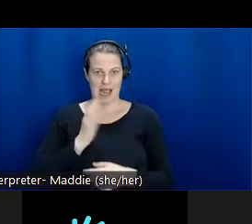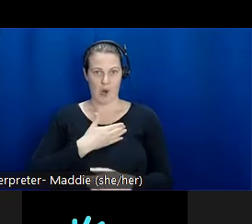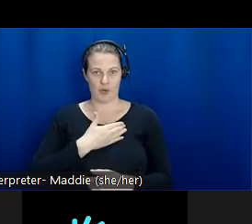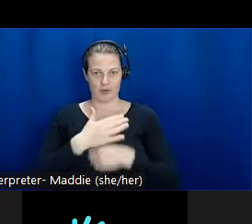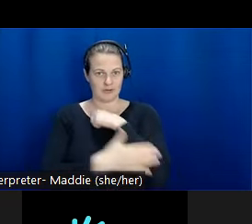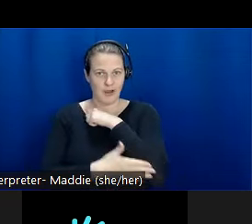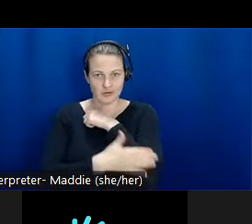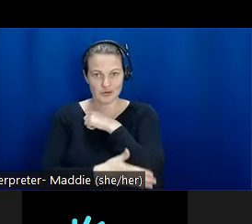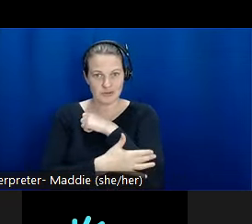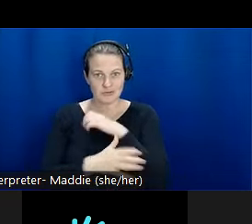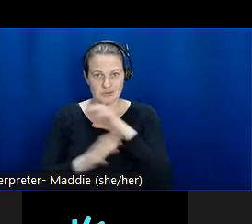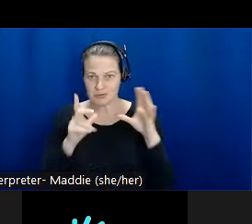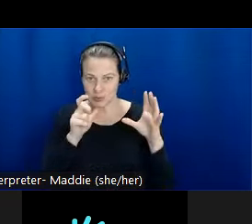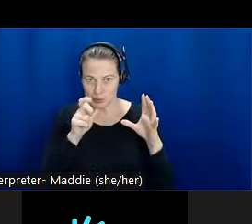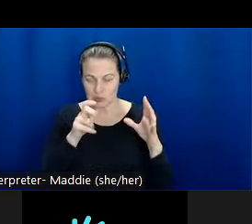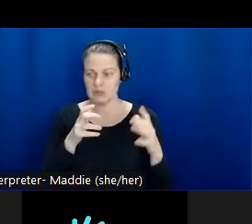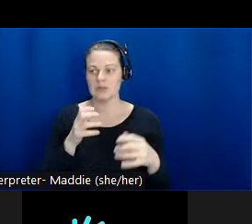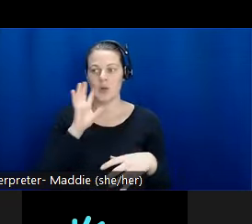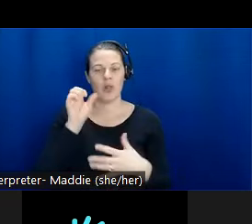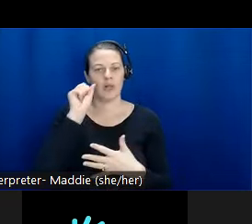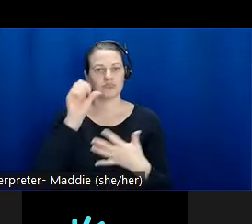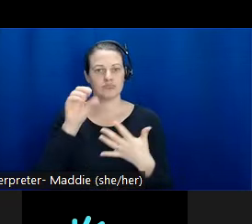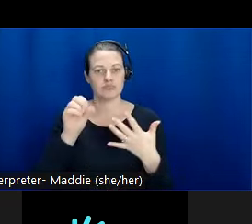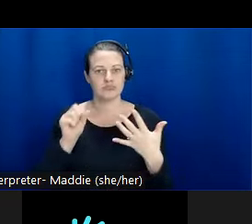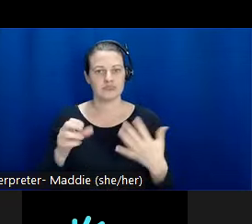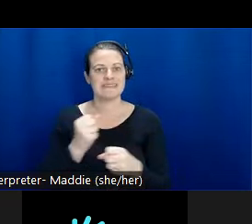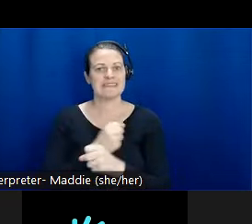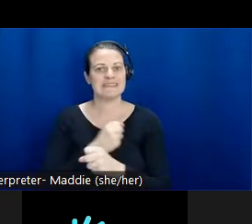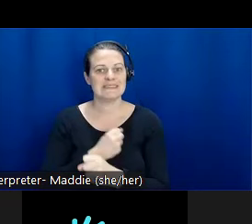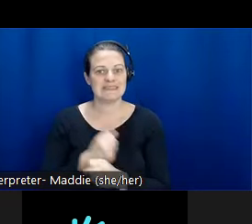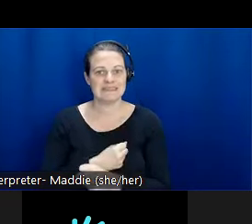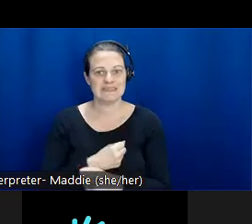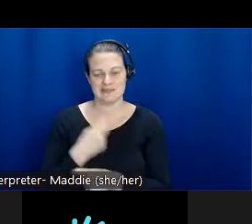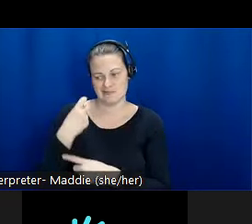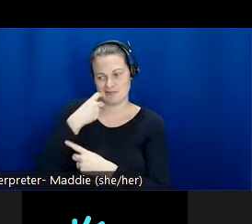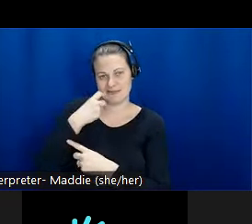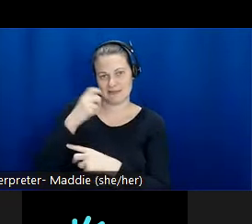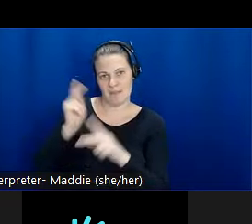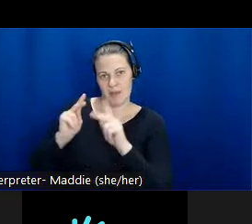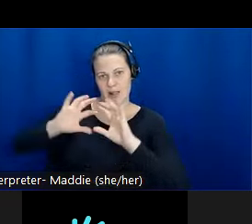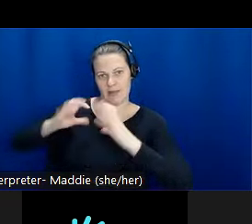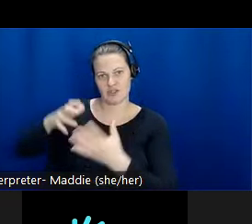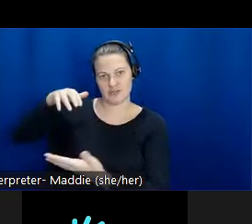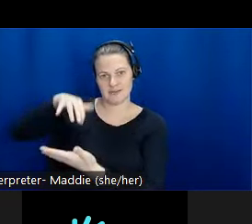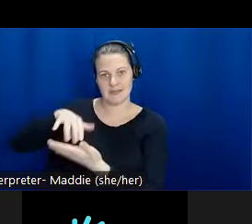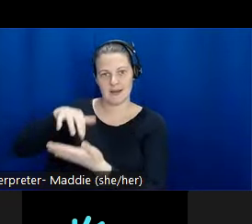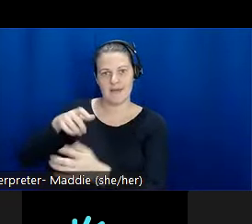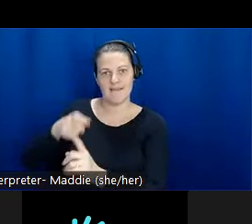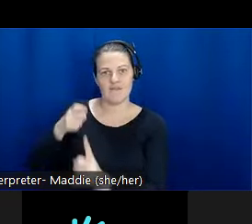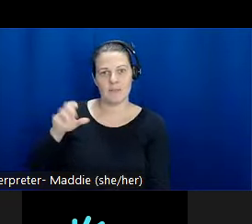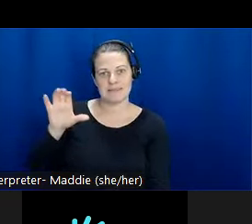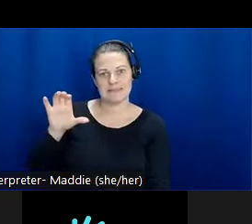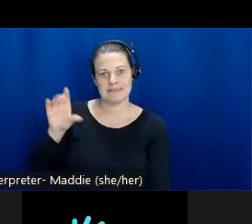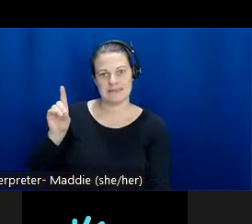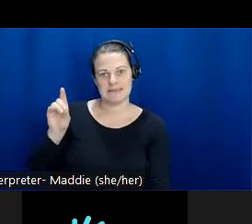just read out loud to you some stats set forward by the most recent population studies done by the CDC. So